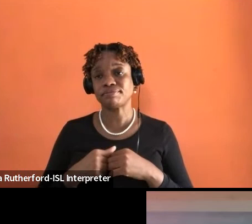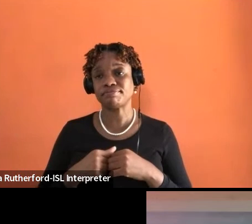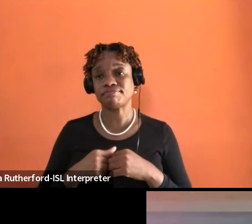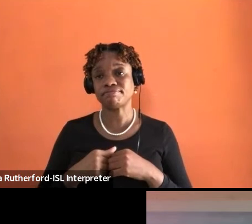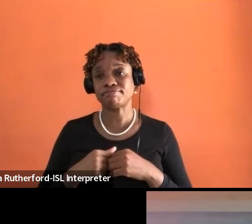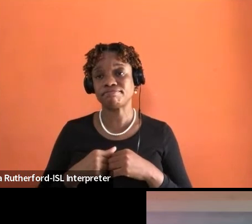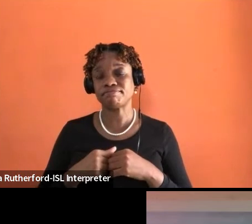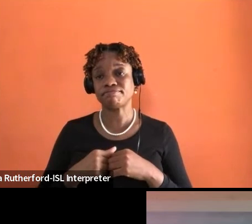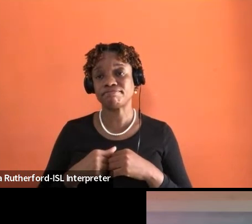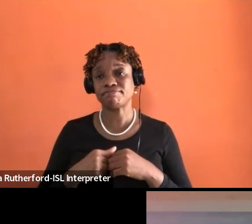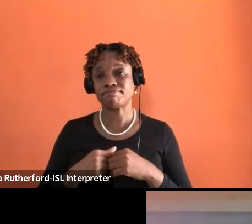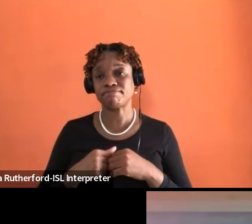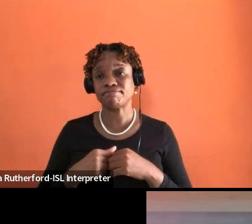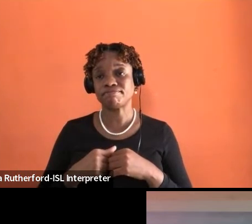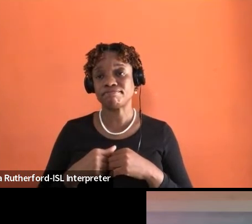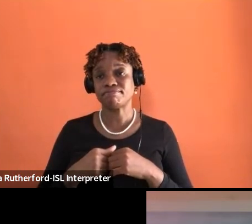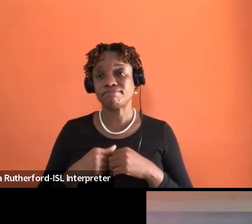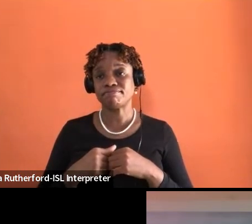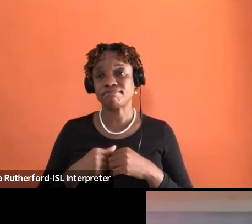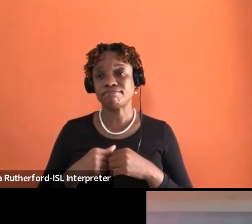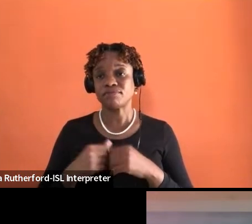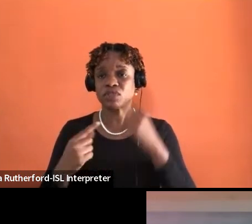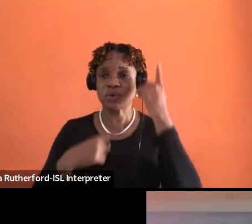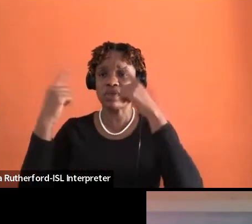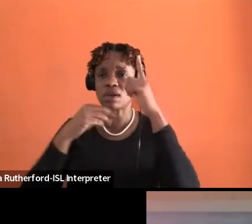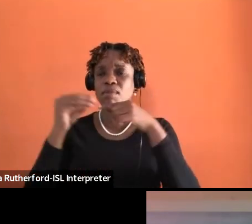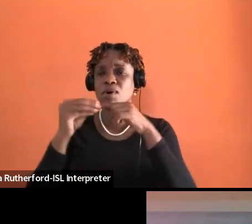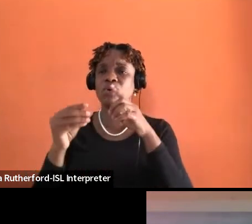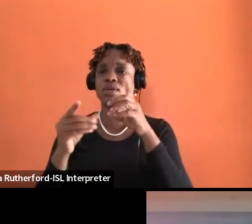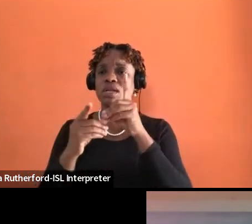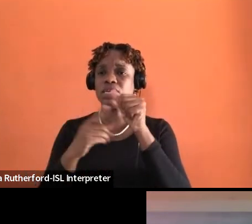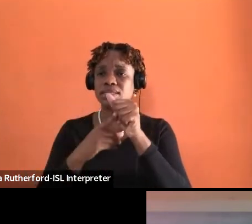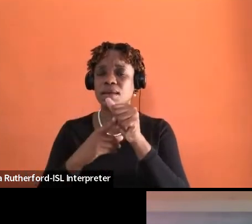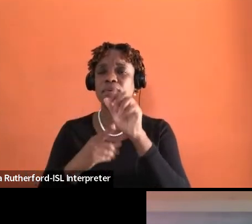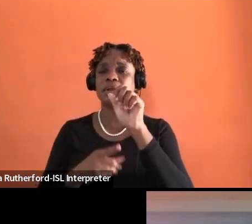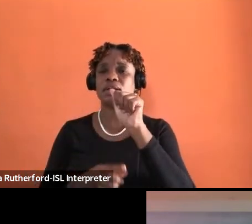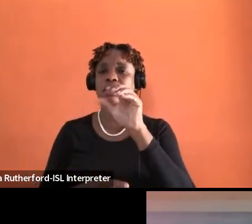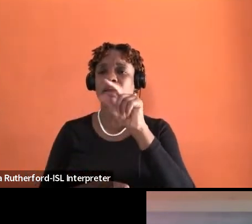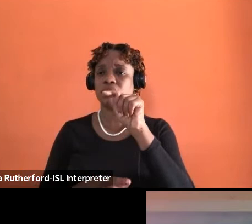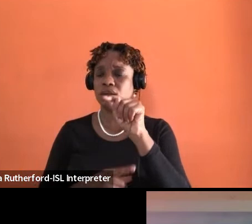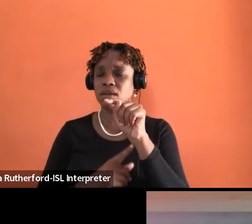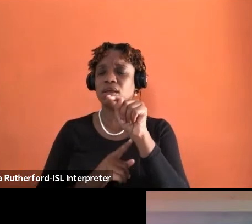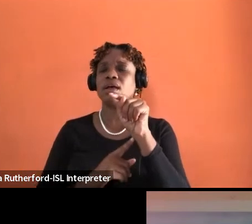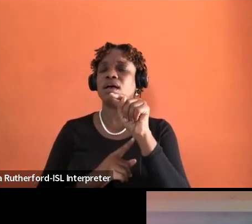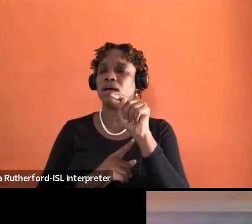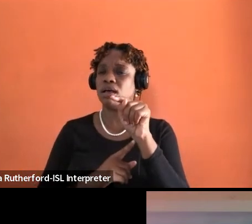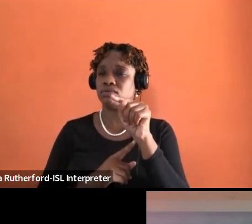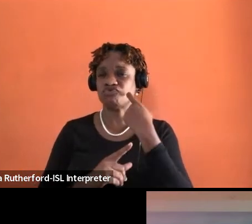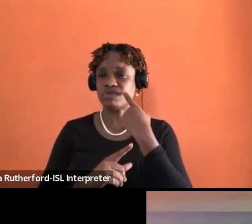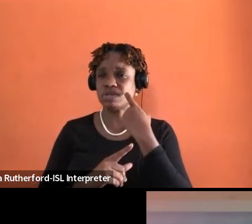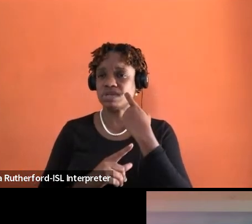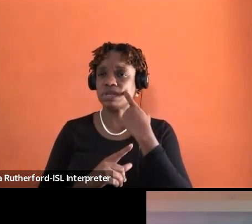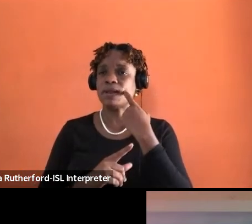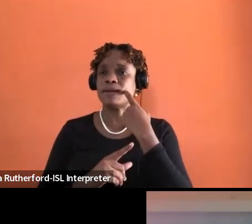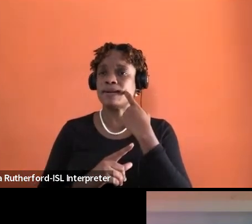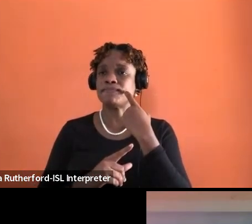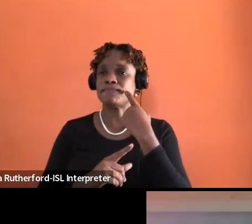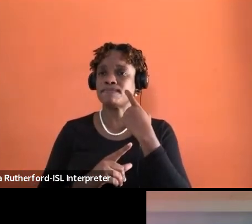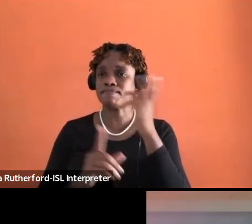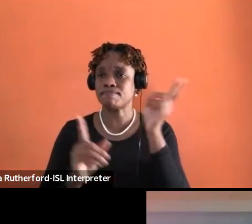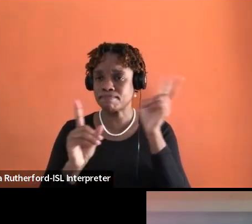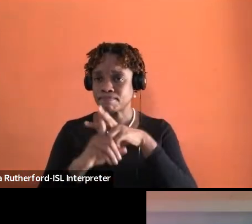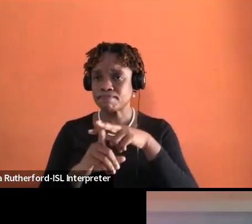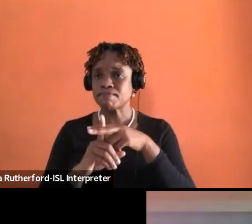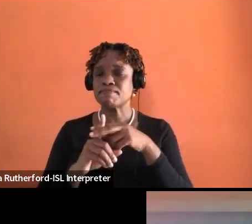about, for example, our Disability Act, which was recently adopted, and how it is that we now need to implement going forward,